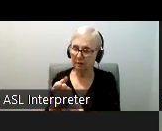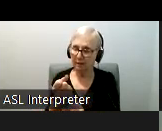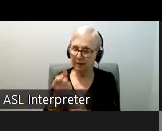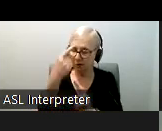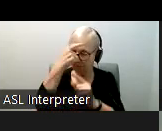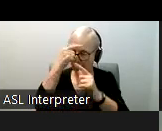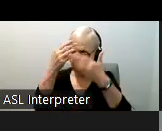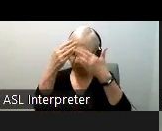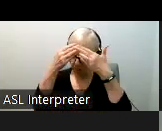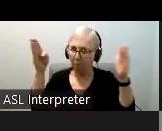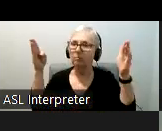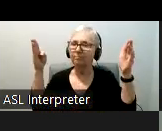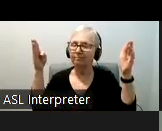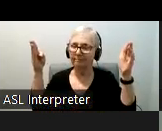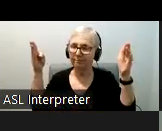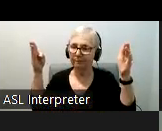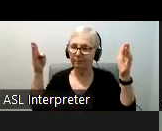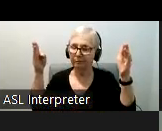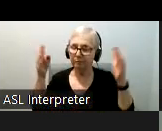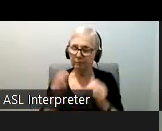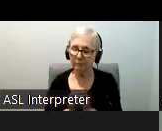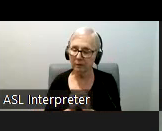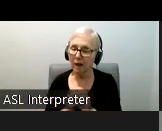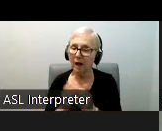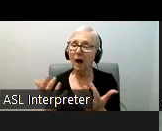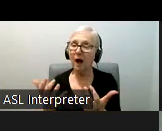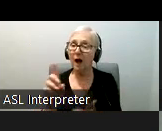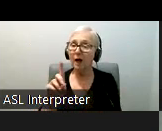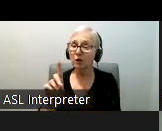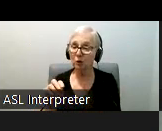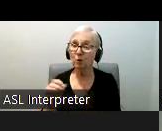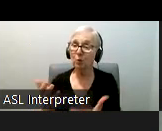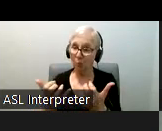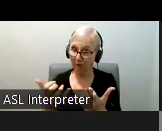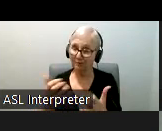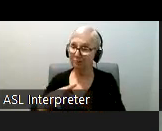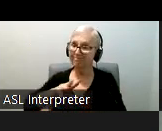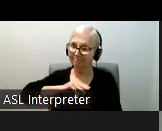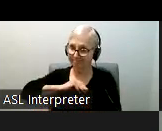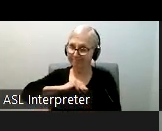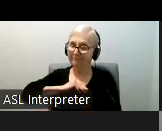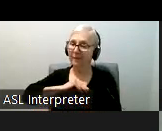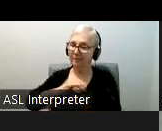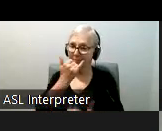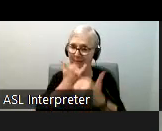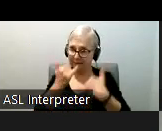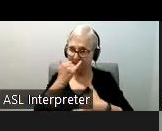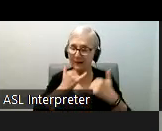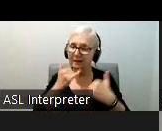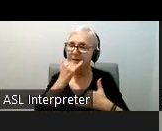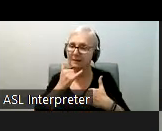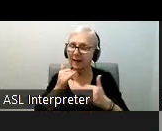broader, as an example. But I do want to own some of the mistakes we've made and some of the mistakes I've made, and ask